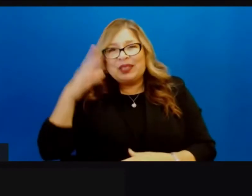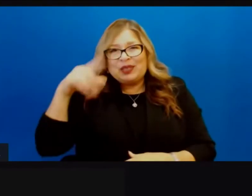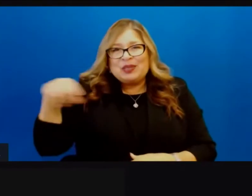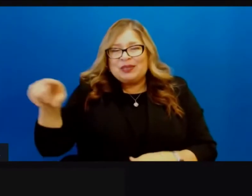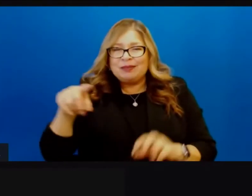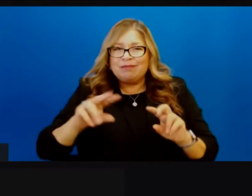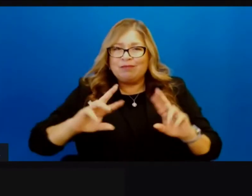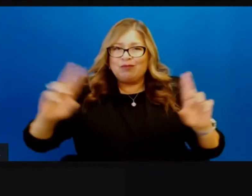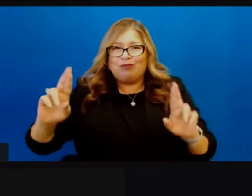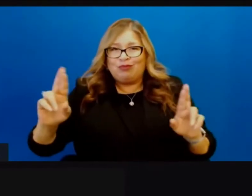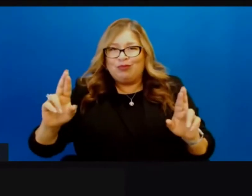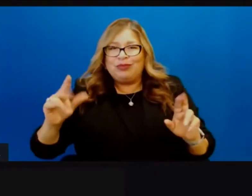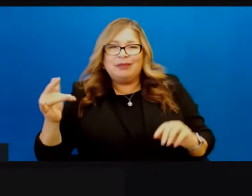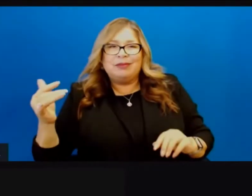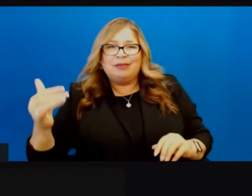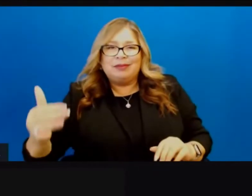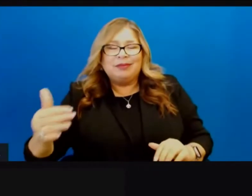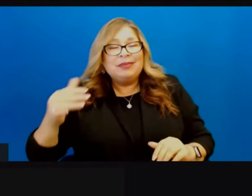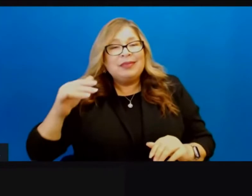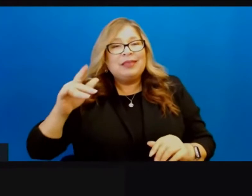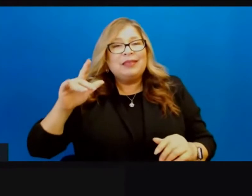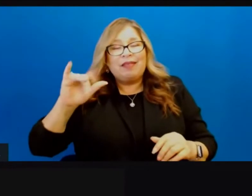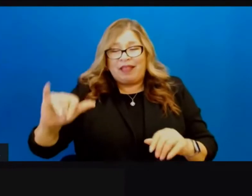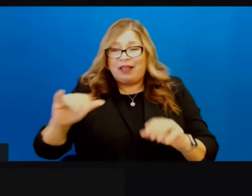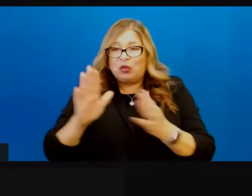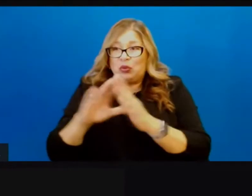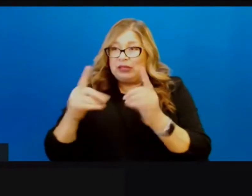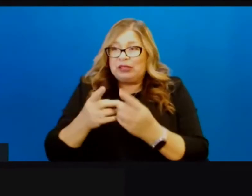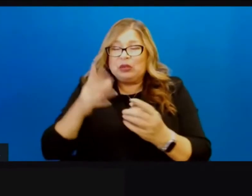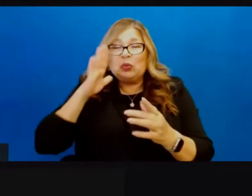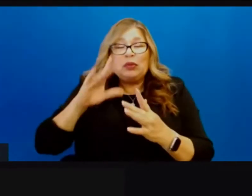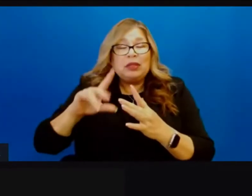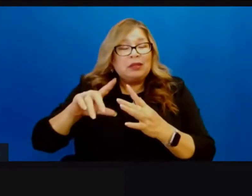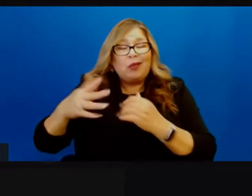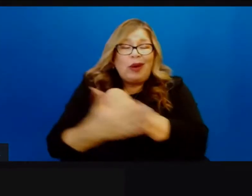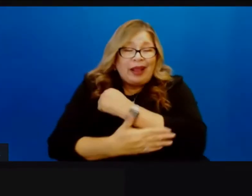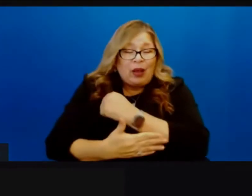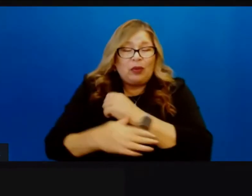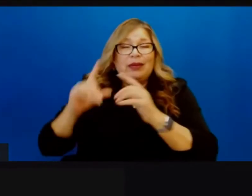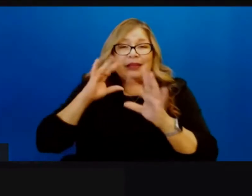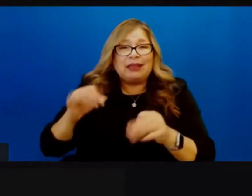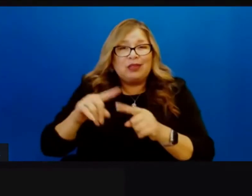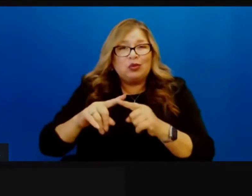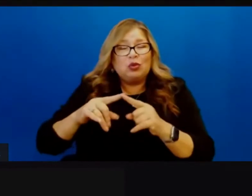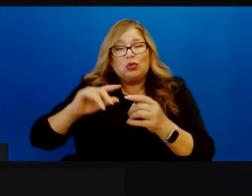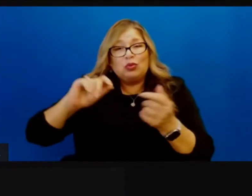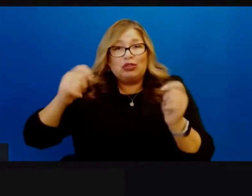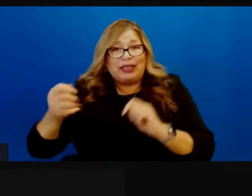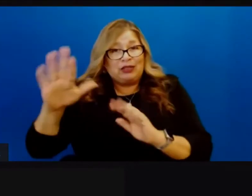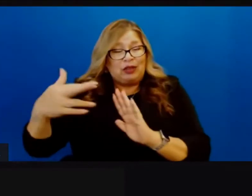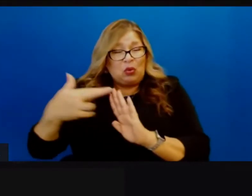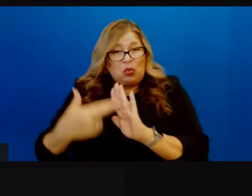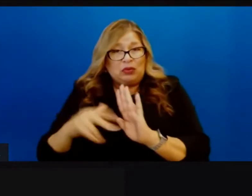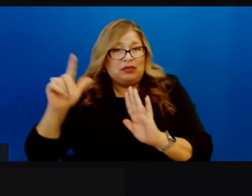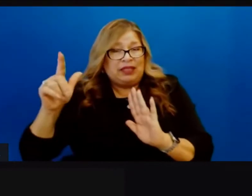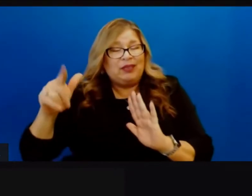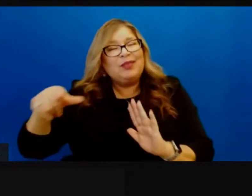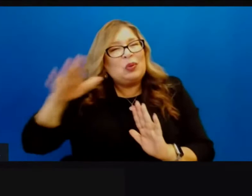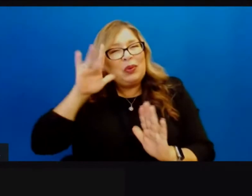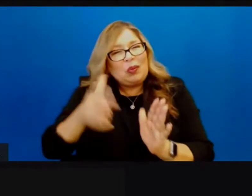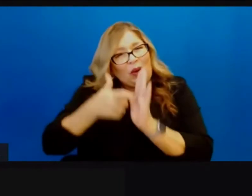preparing around a change, if that's what a district decides to do, if that's what a county decides to do, will take a little bit of time, and